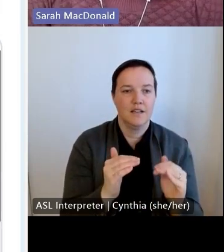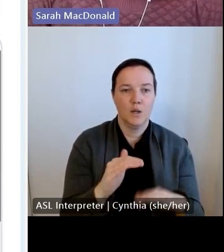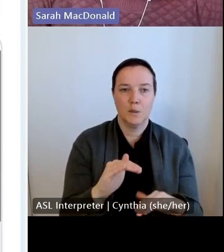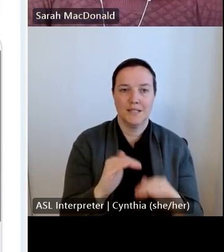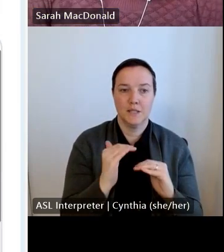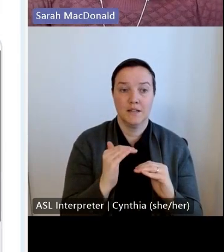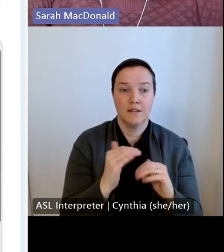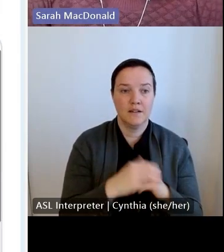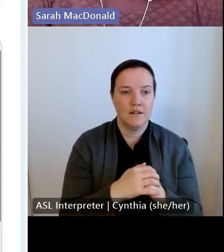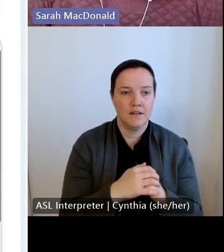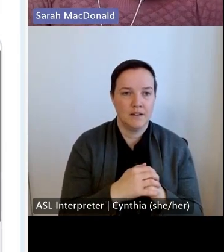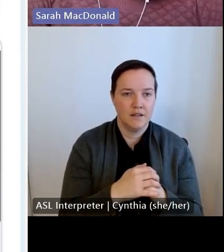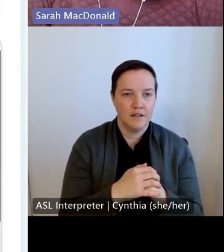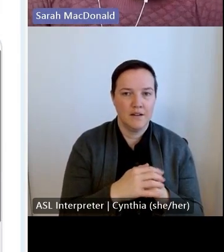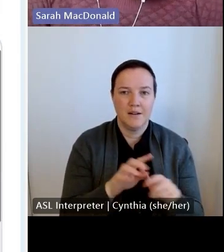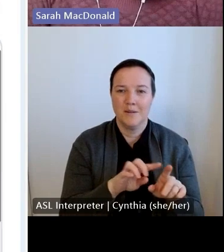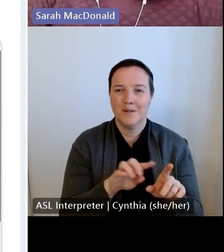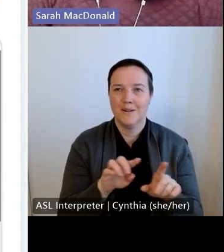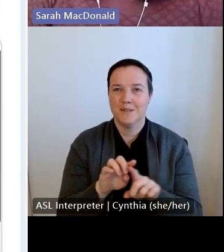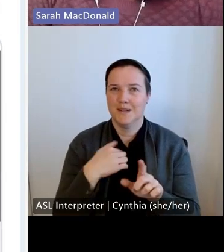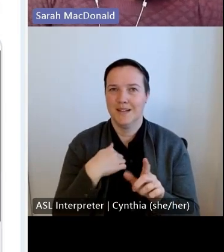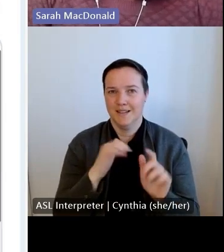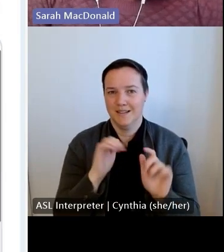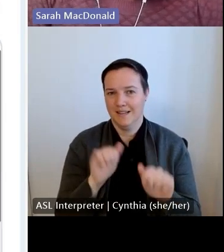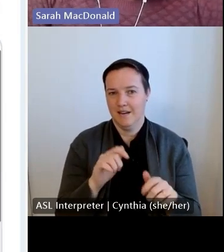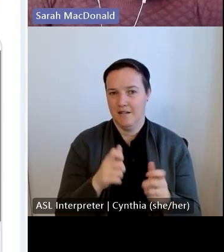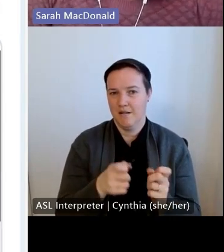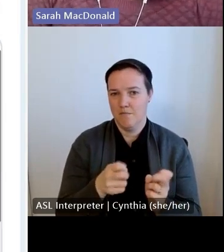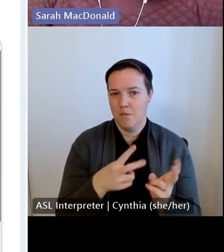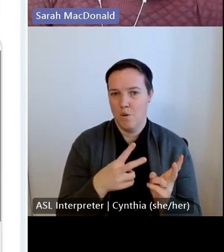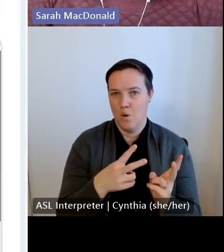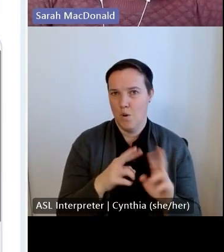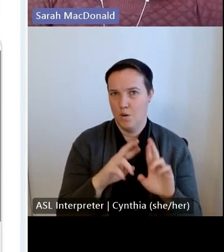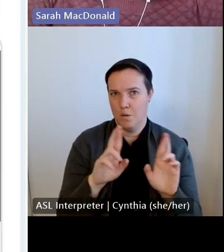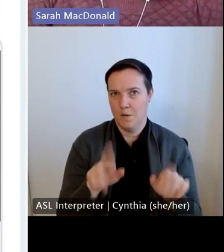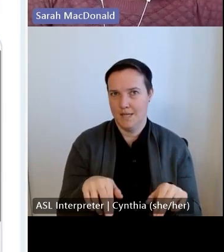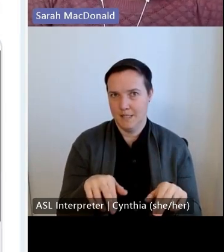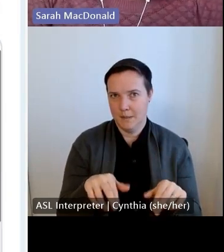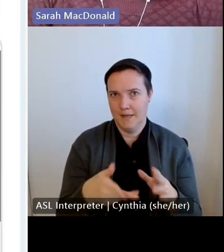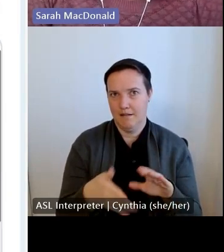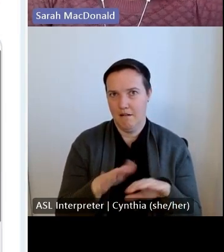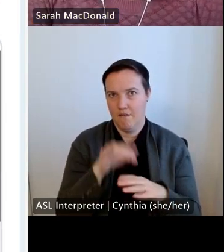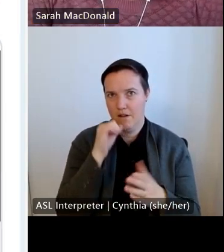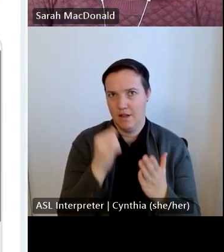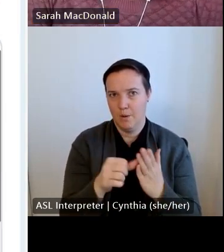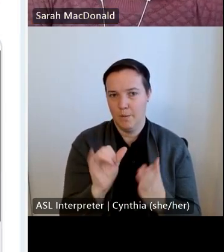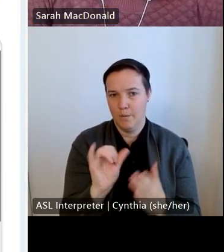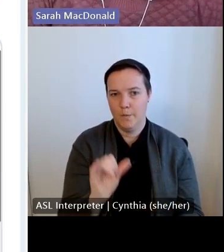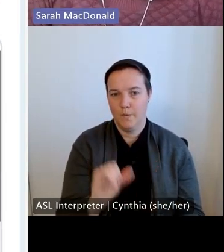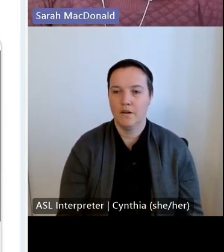restrictions, and I also have the ability to upload my resume and cover letter.